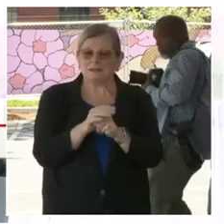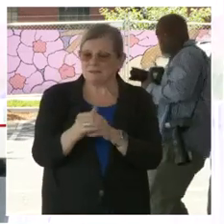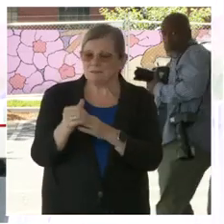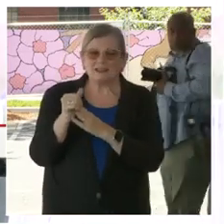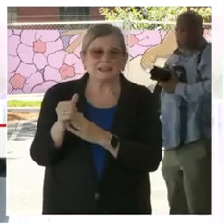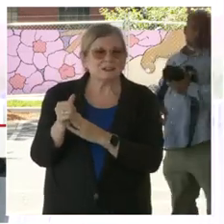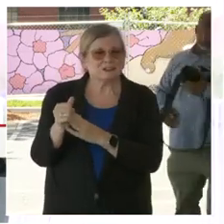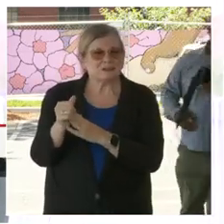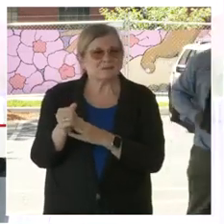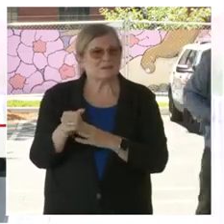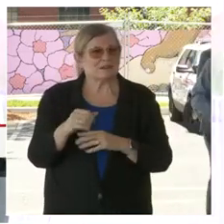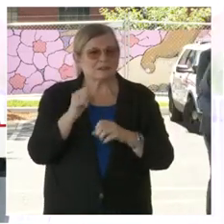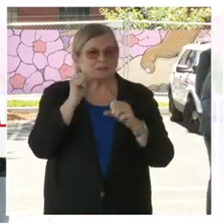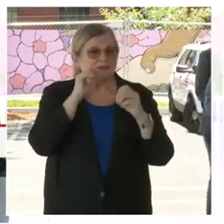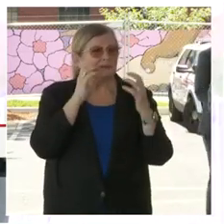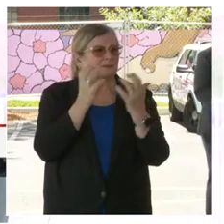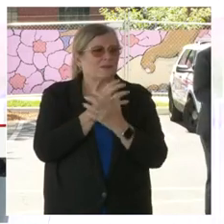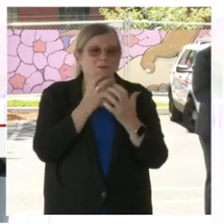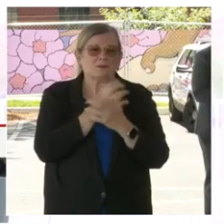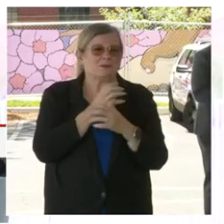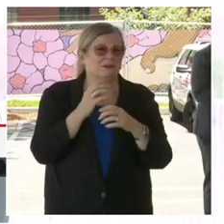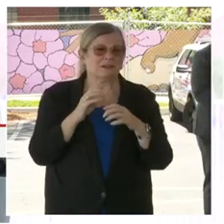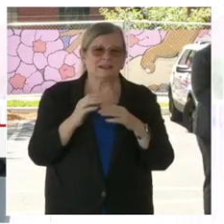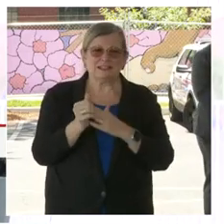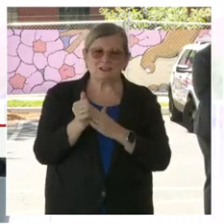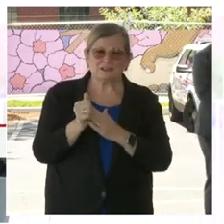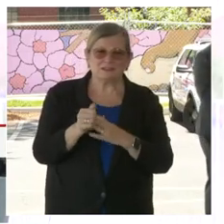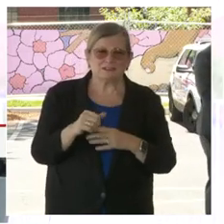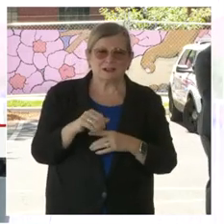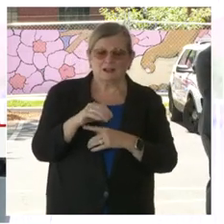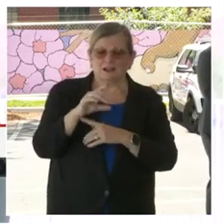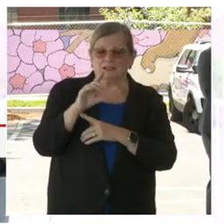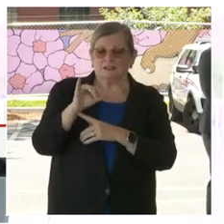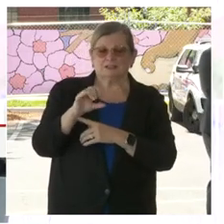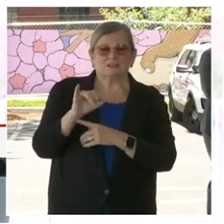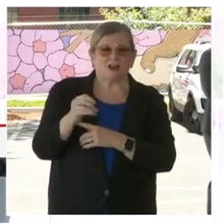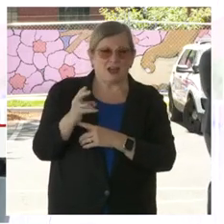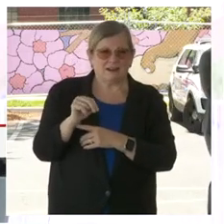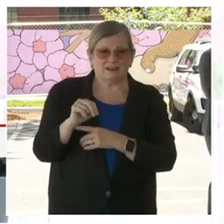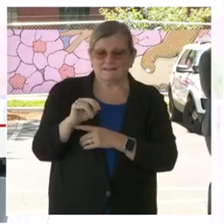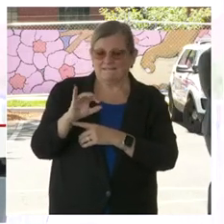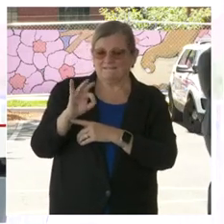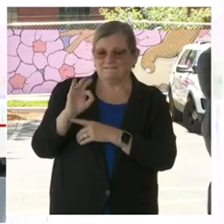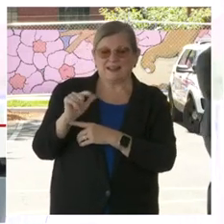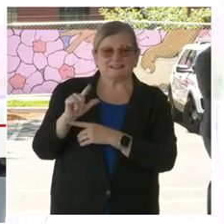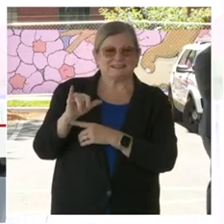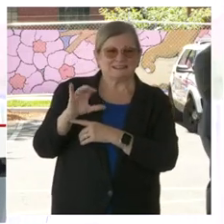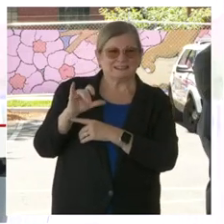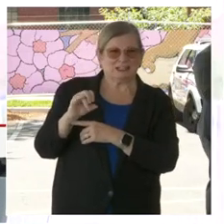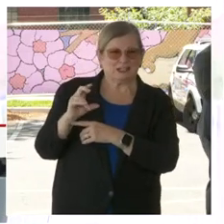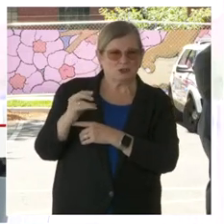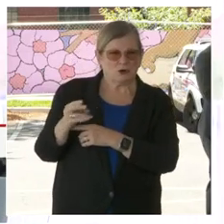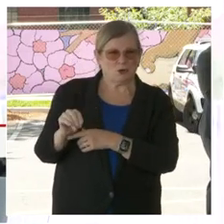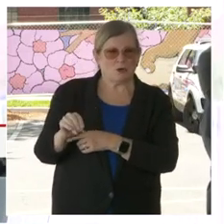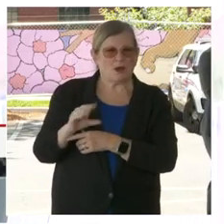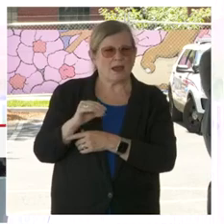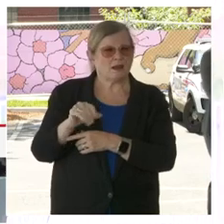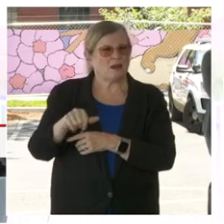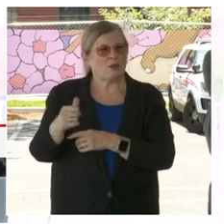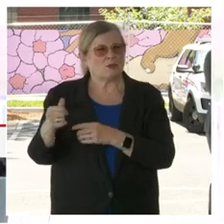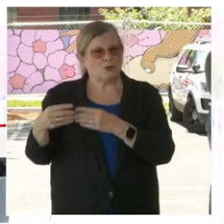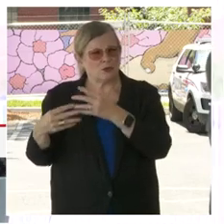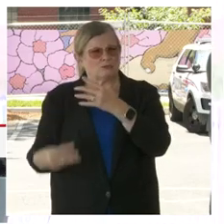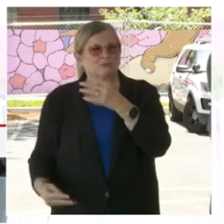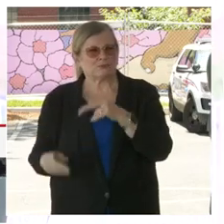team. Deputy Mayor Falchicchio, members of the DemPed team, such as Sarosh Opawada, and most important to us here at St. E's, the